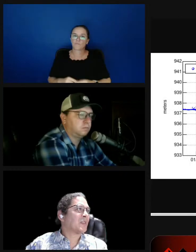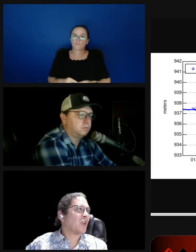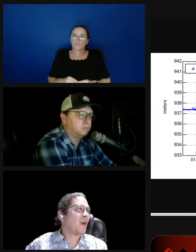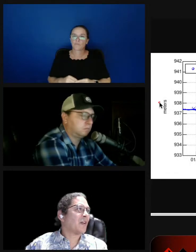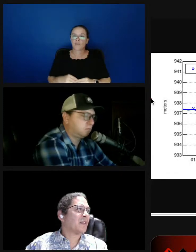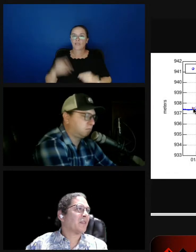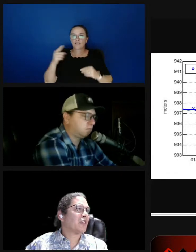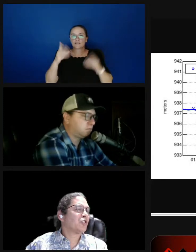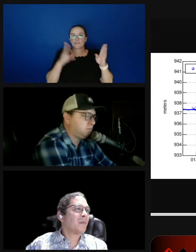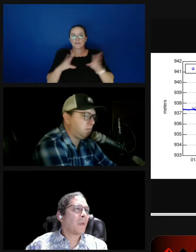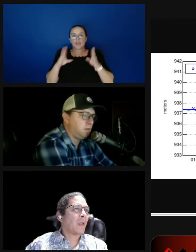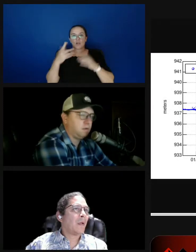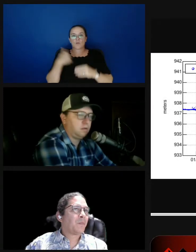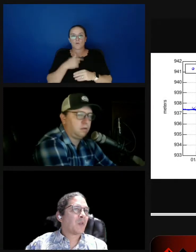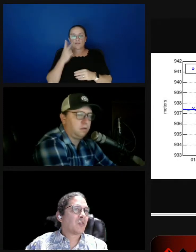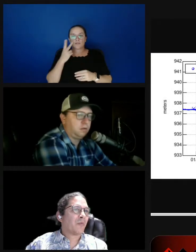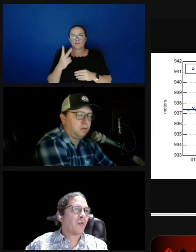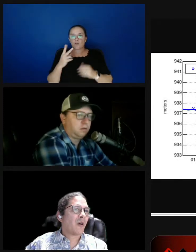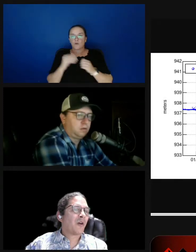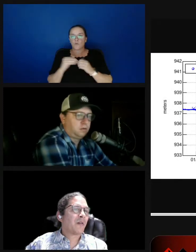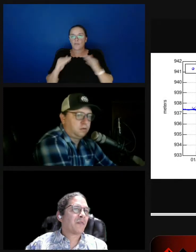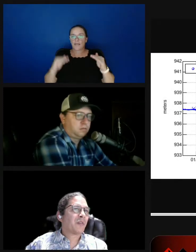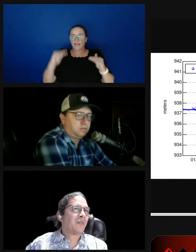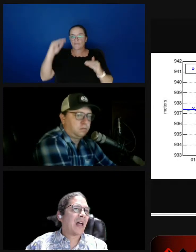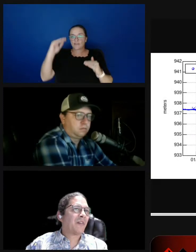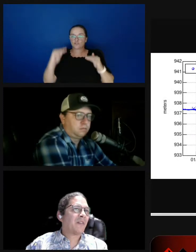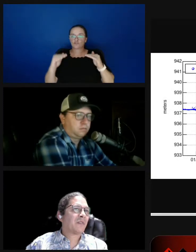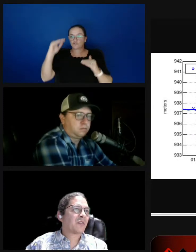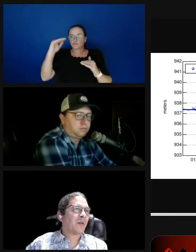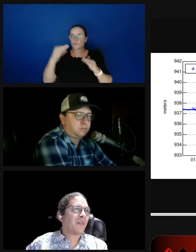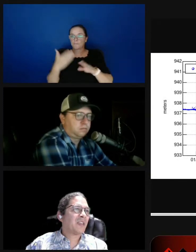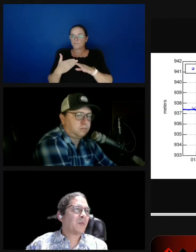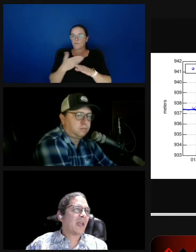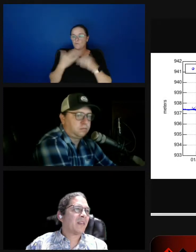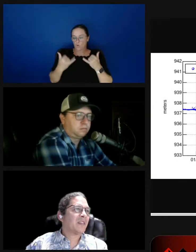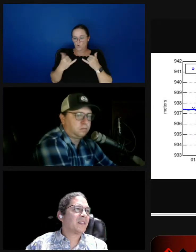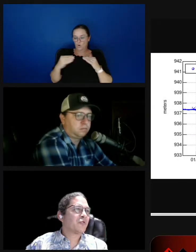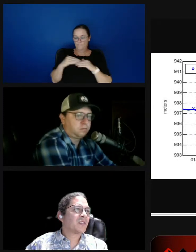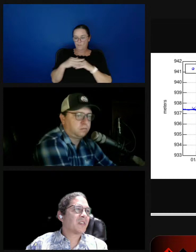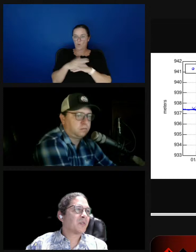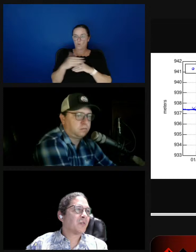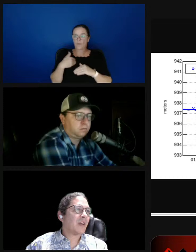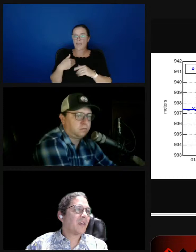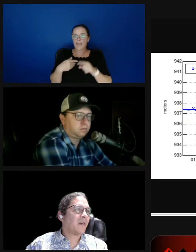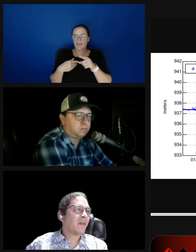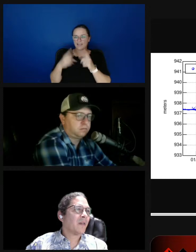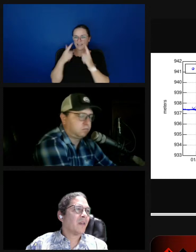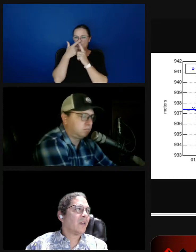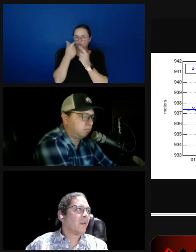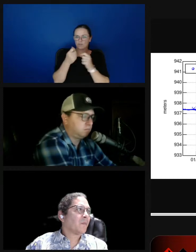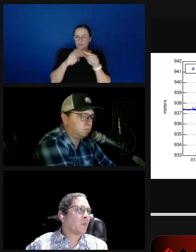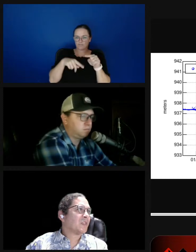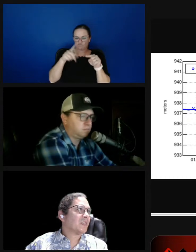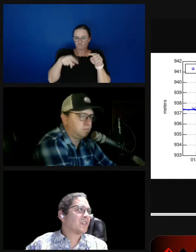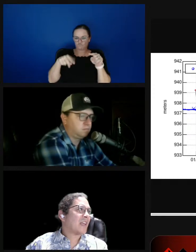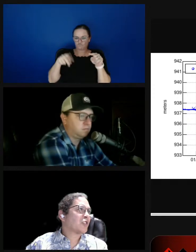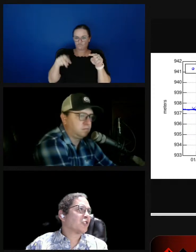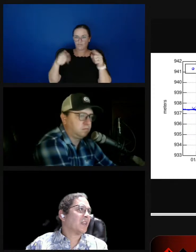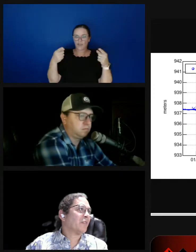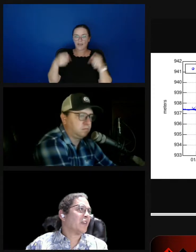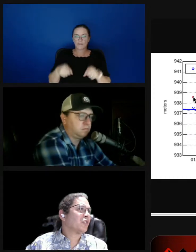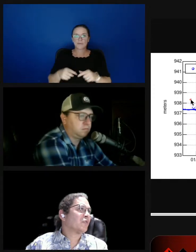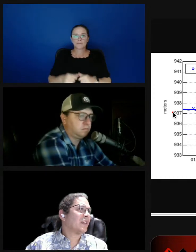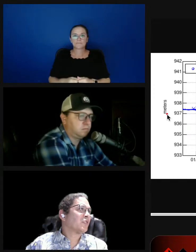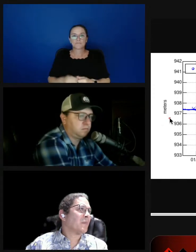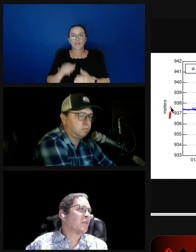pattern that we saw in elevation. So before our current flood of lava in the current phase, we had this interesting signal right here. We see this is